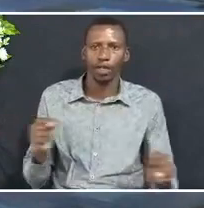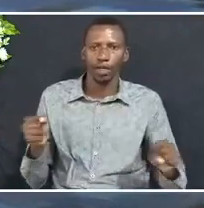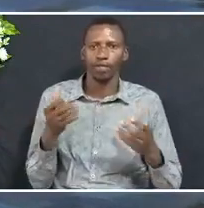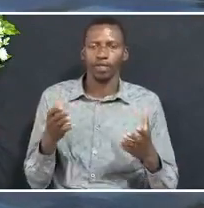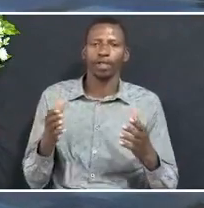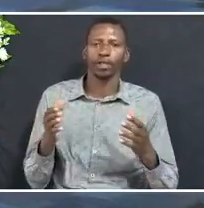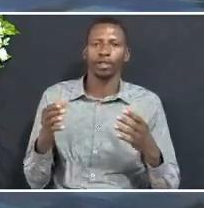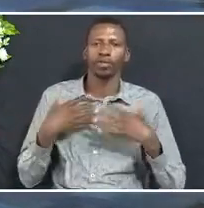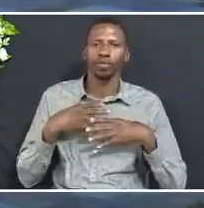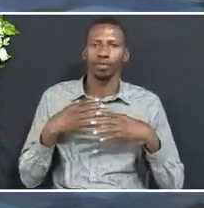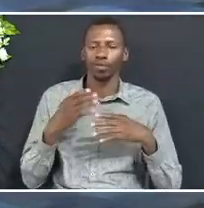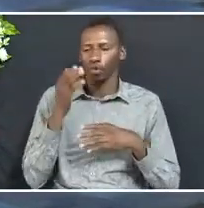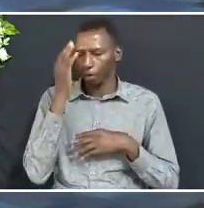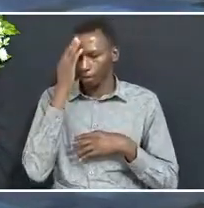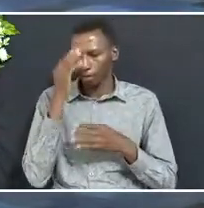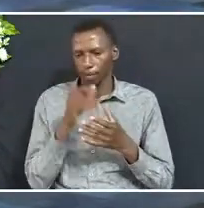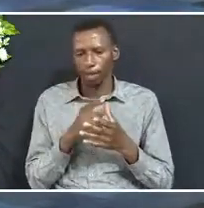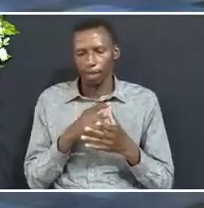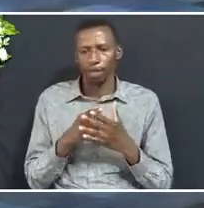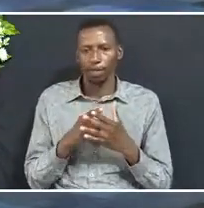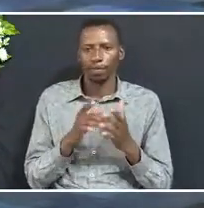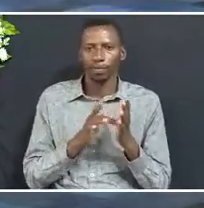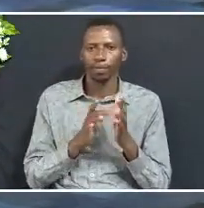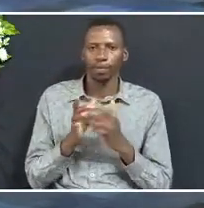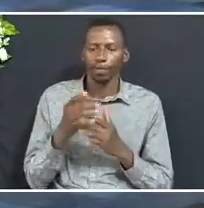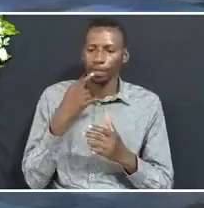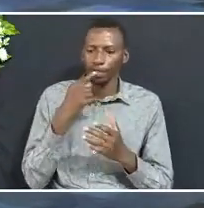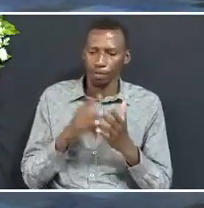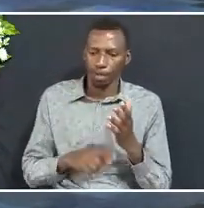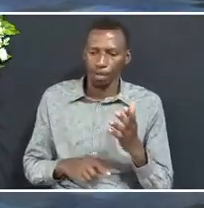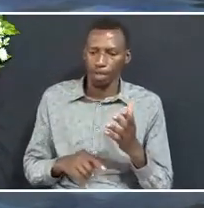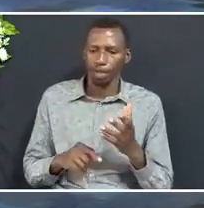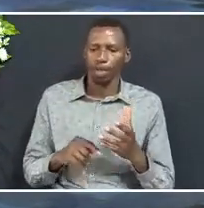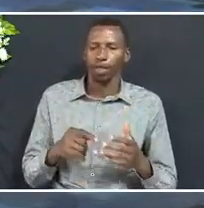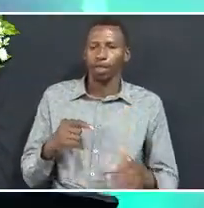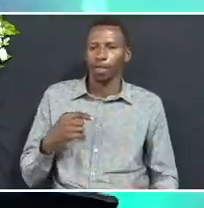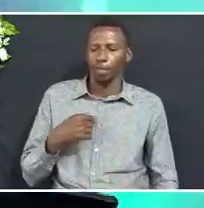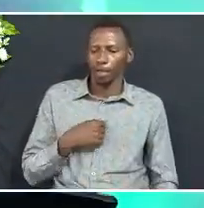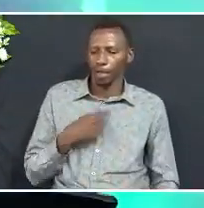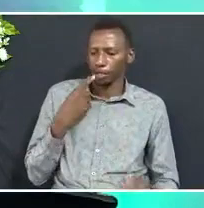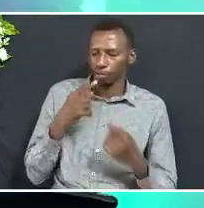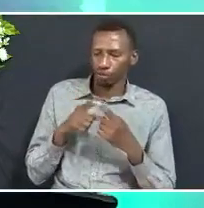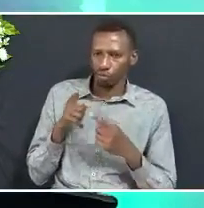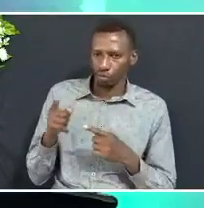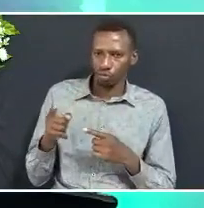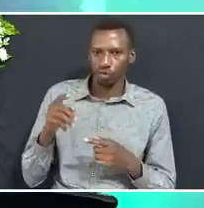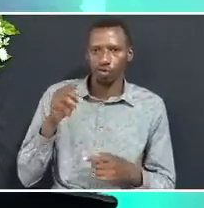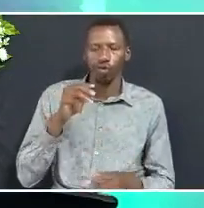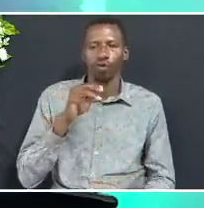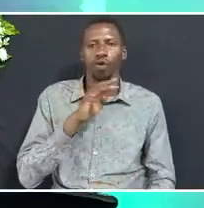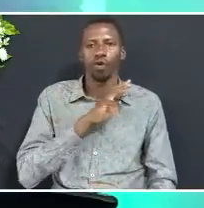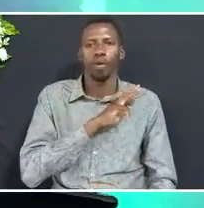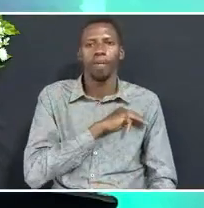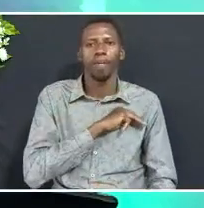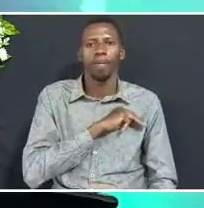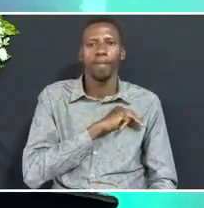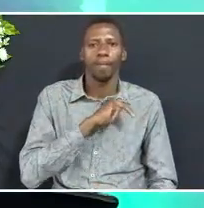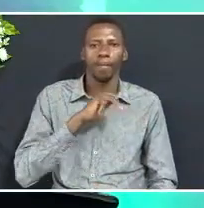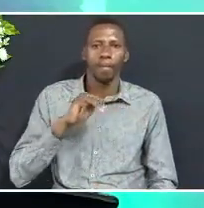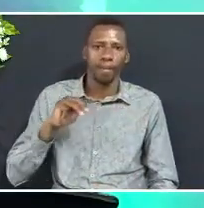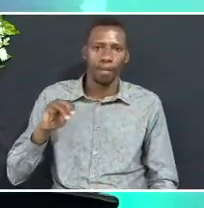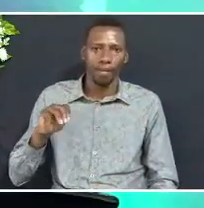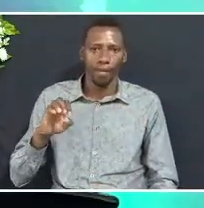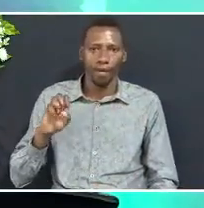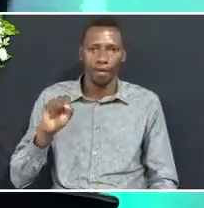Israel? Then Jesus, when Jesus said, I who is speaking to you is the Messiah. So this woman could be having a very